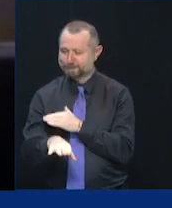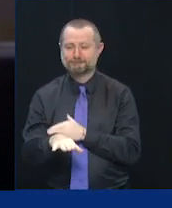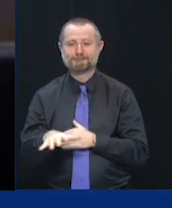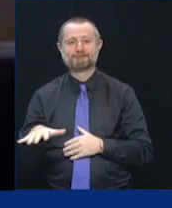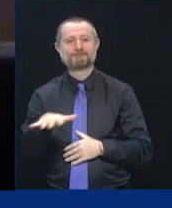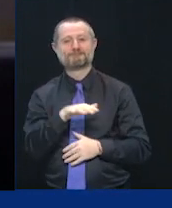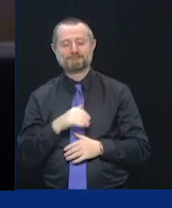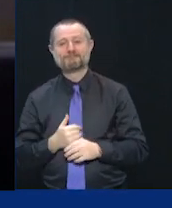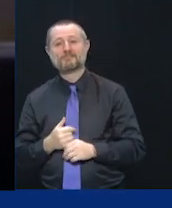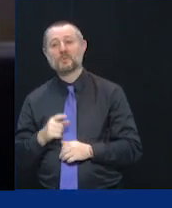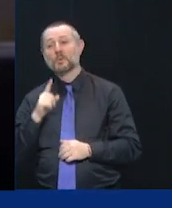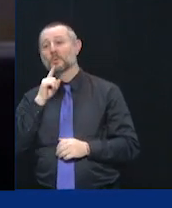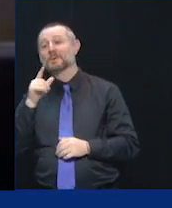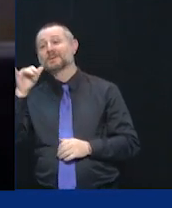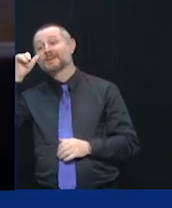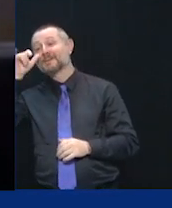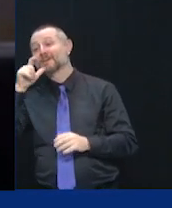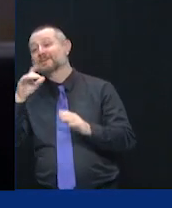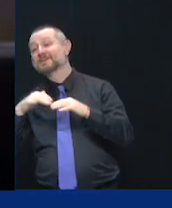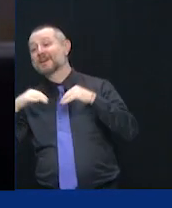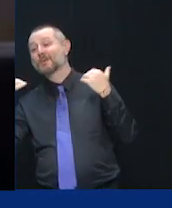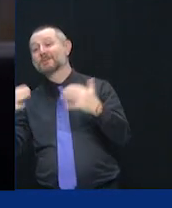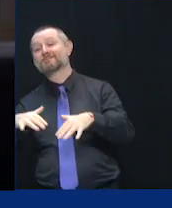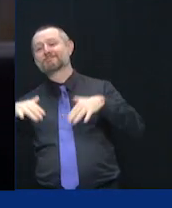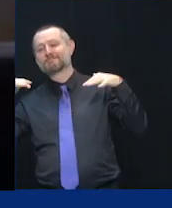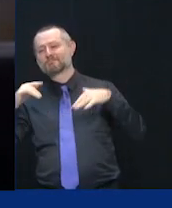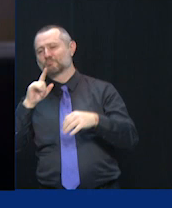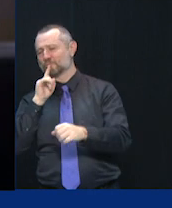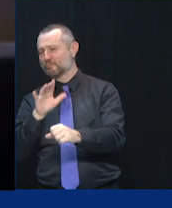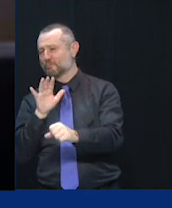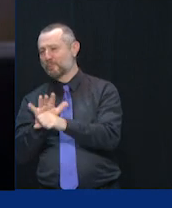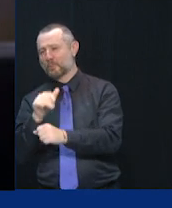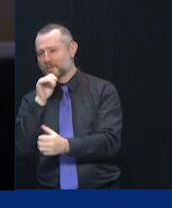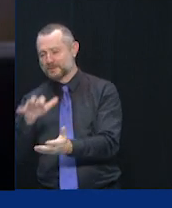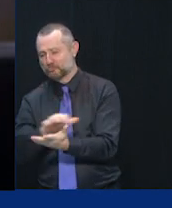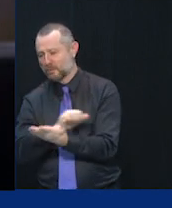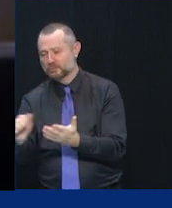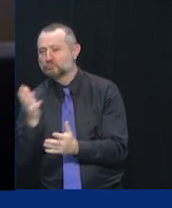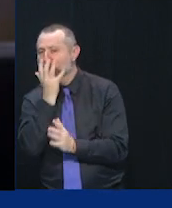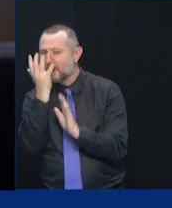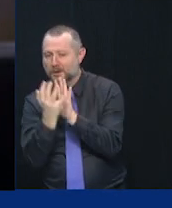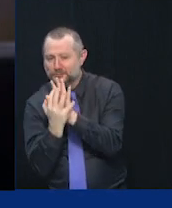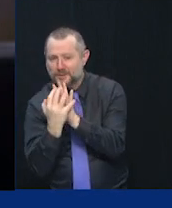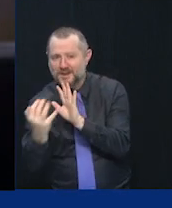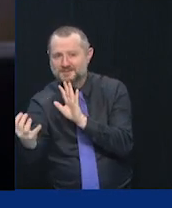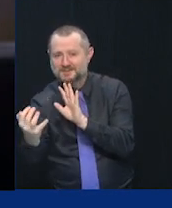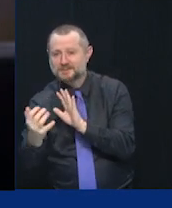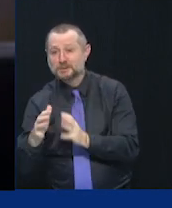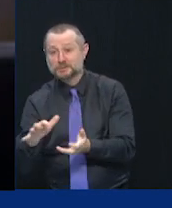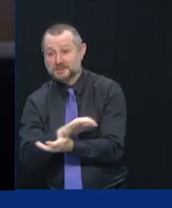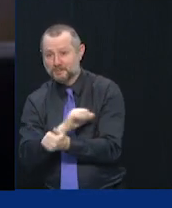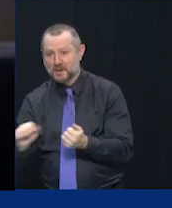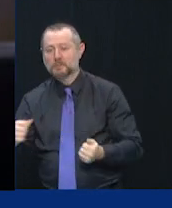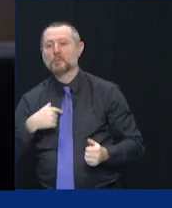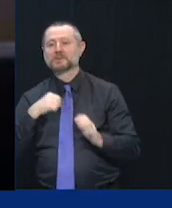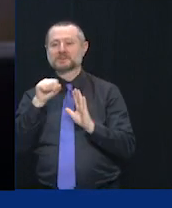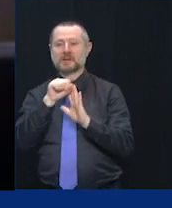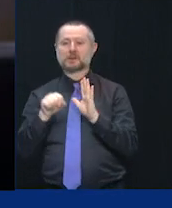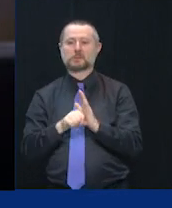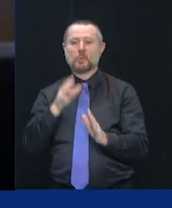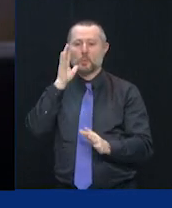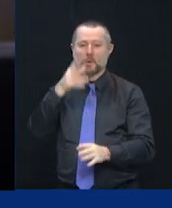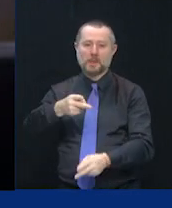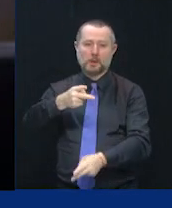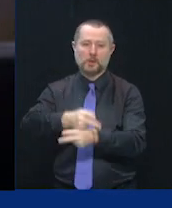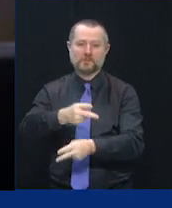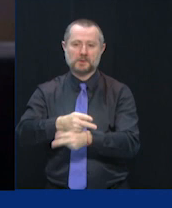Yankee Stadium, I promised you we wouldn't destroy the infield, any damage to the infield. The state is going to be responsible. I'll